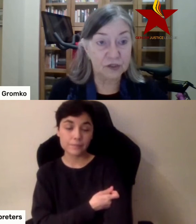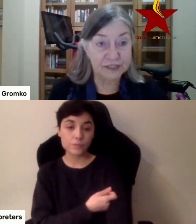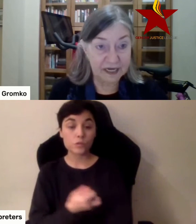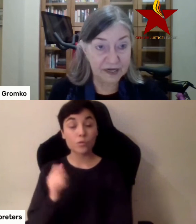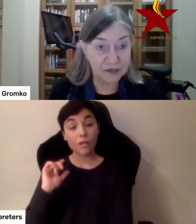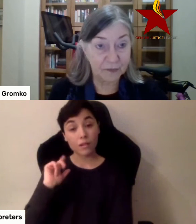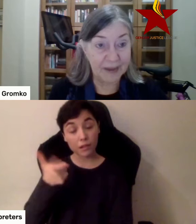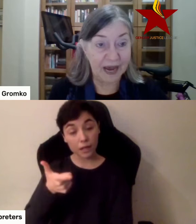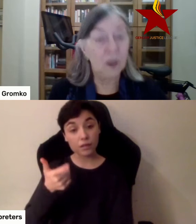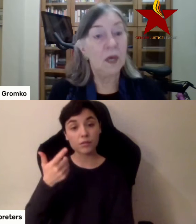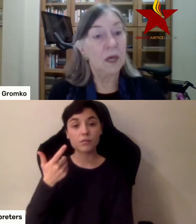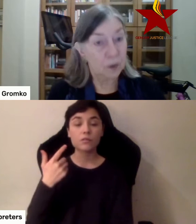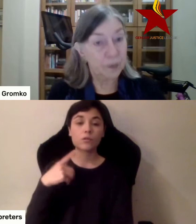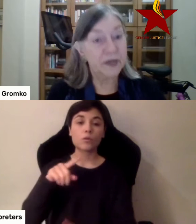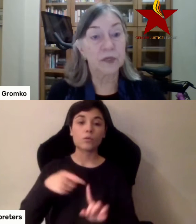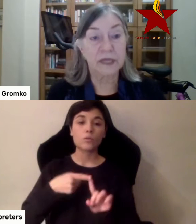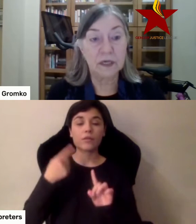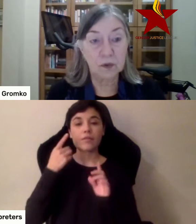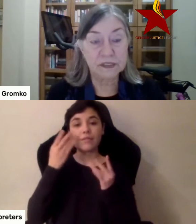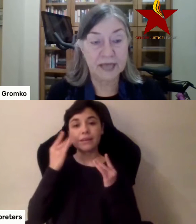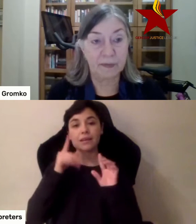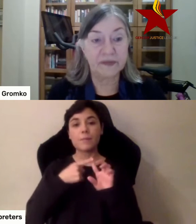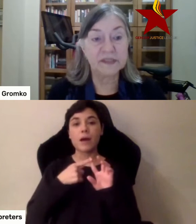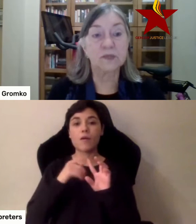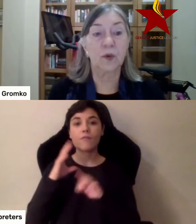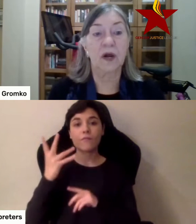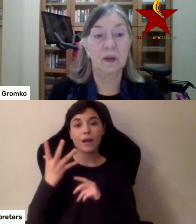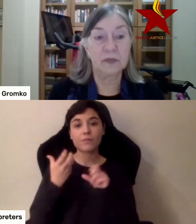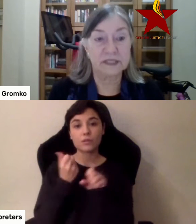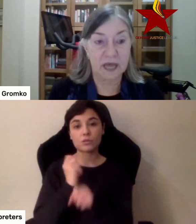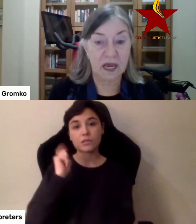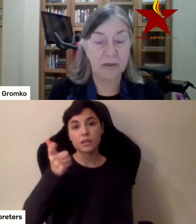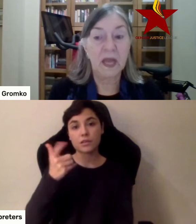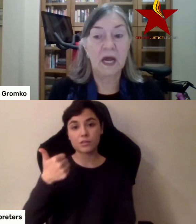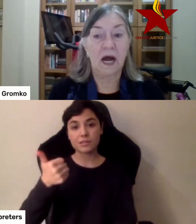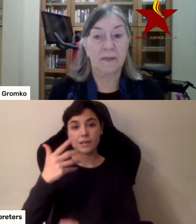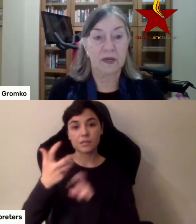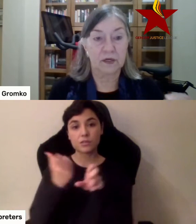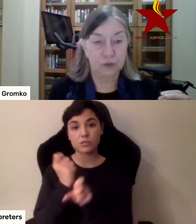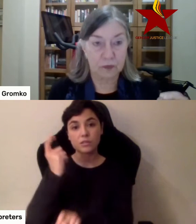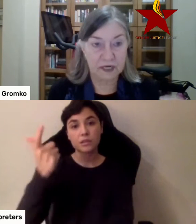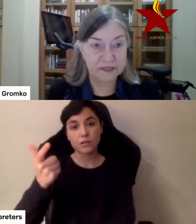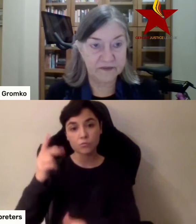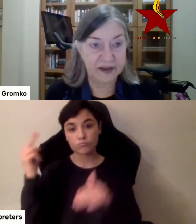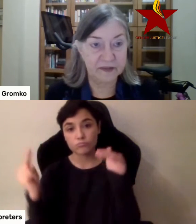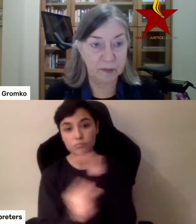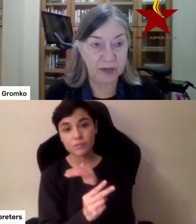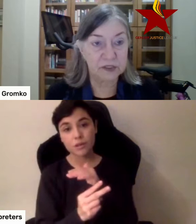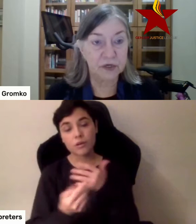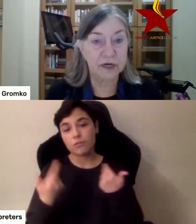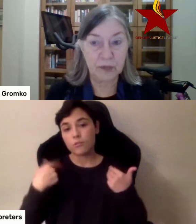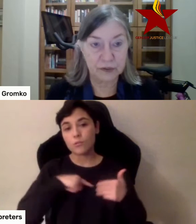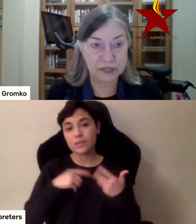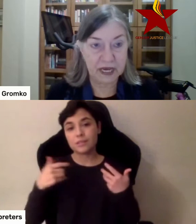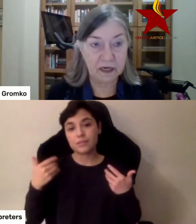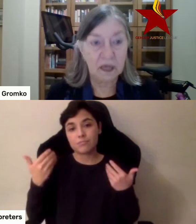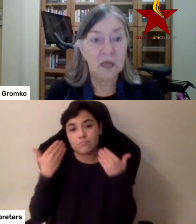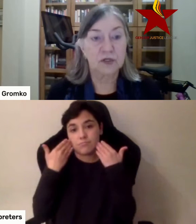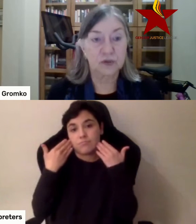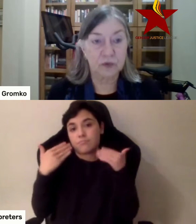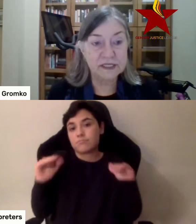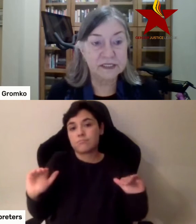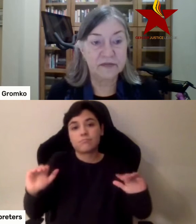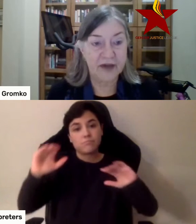5 years or 10 years from now? Nobody really knows that. But this is where I would say, trust the fact that the bugs are going to